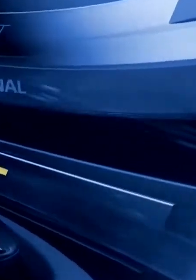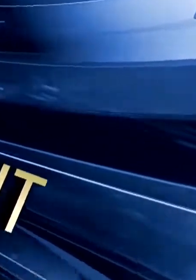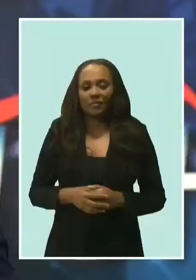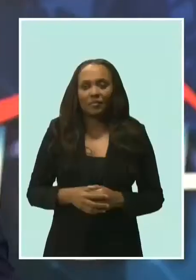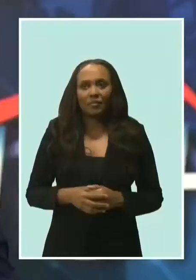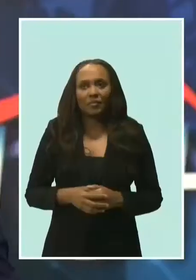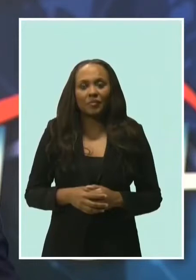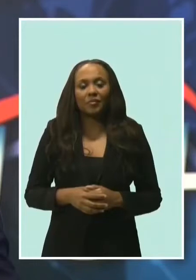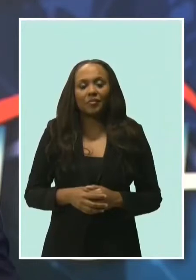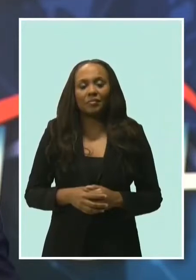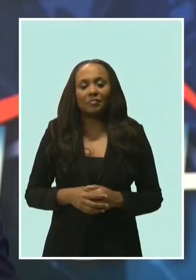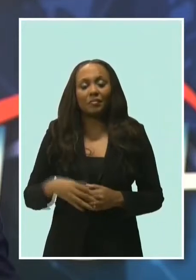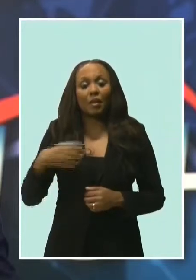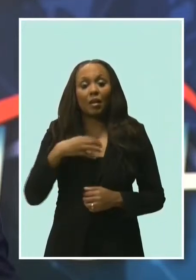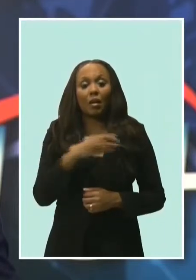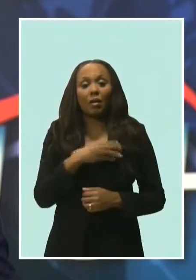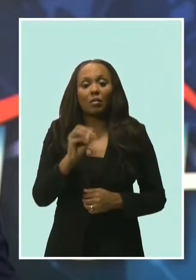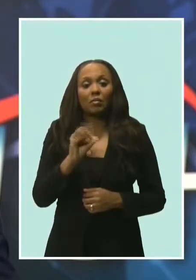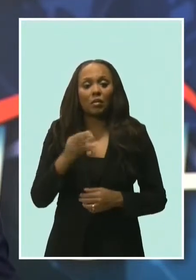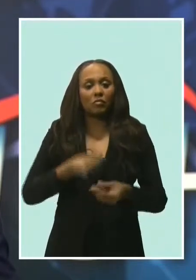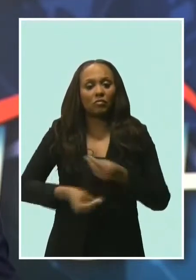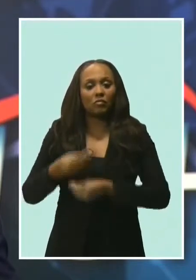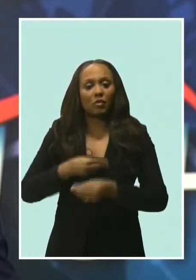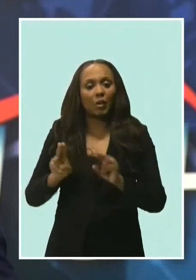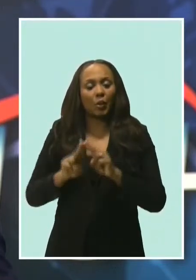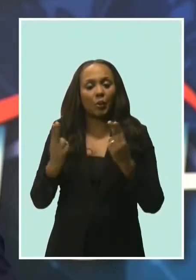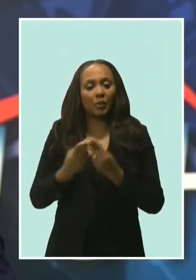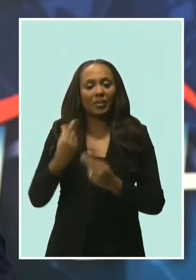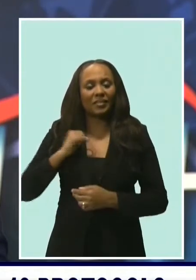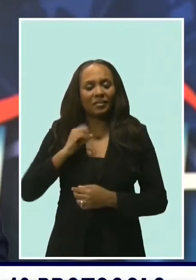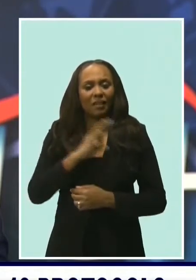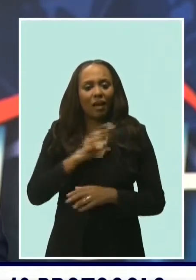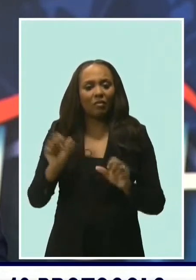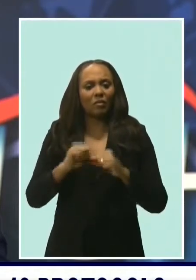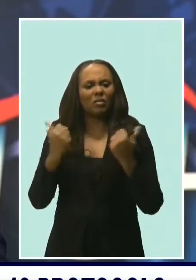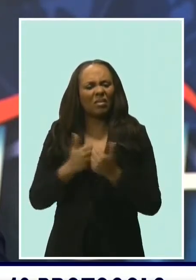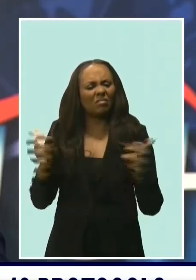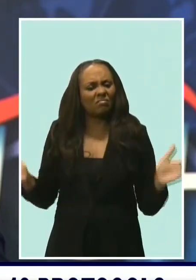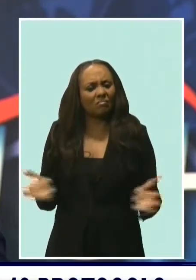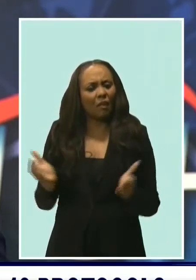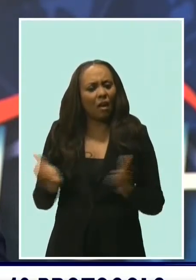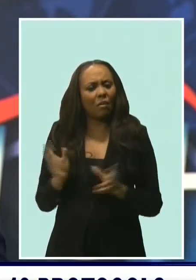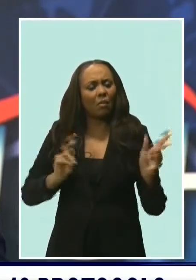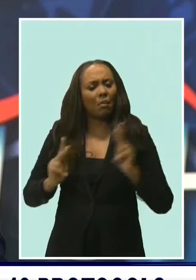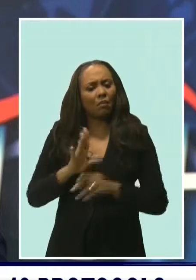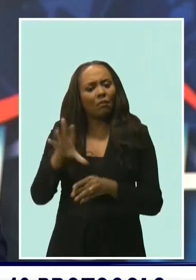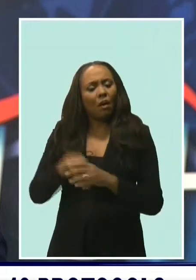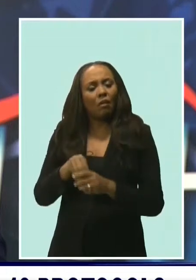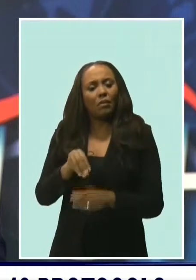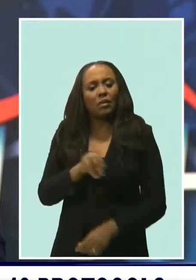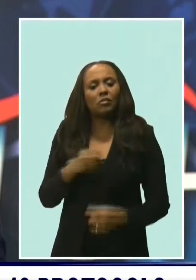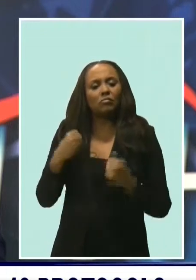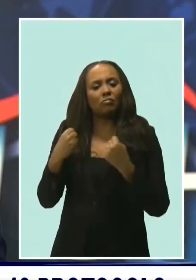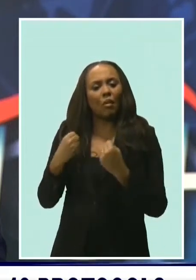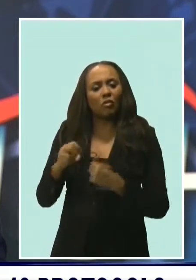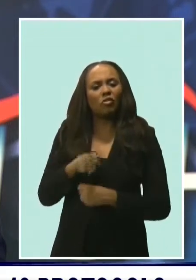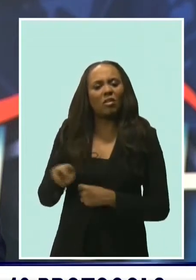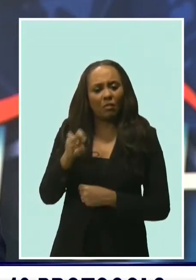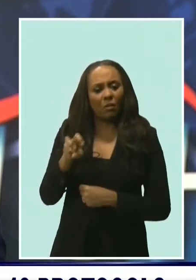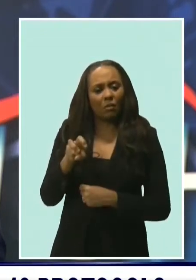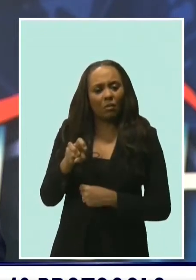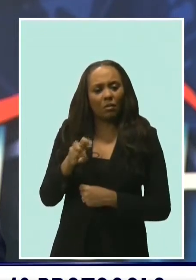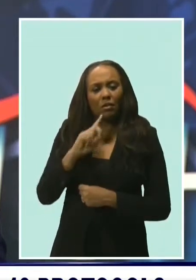Somebody is obviously willfully and maliciously targeting the Water Authority and perhaps the chair. I understand that she has made a report